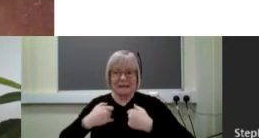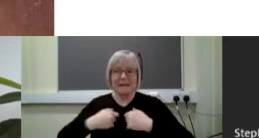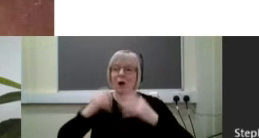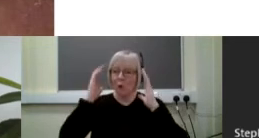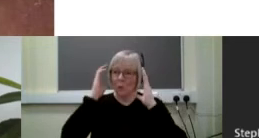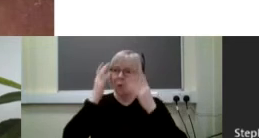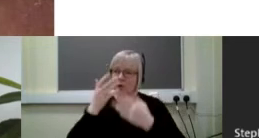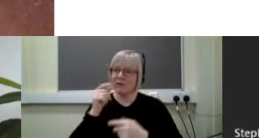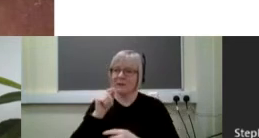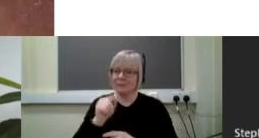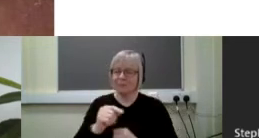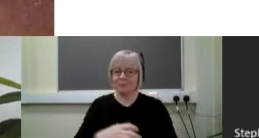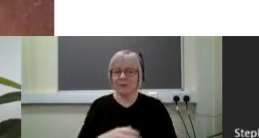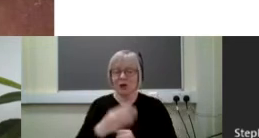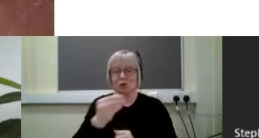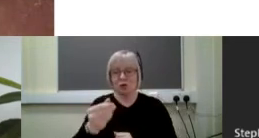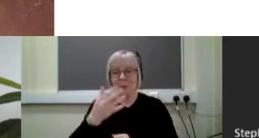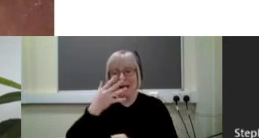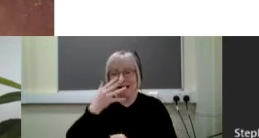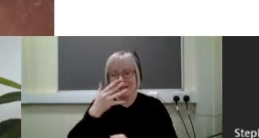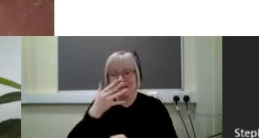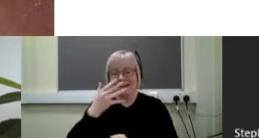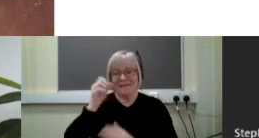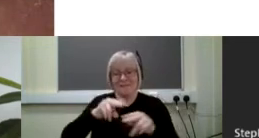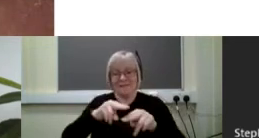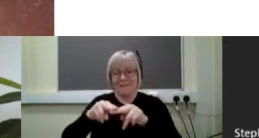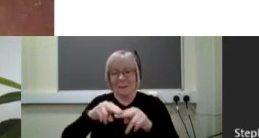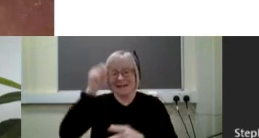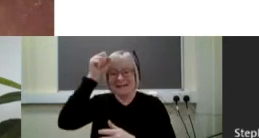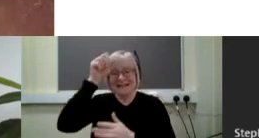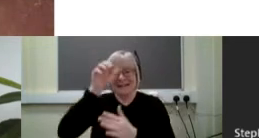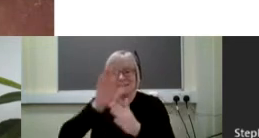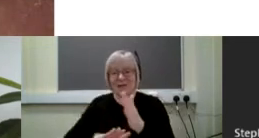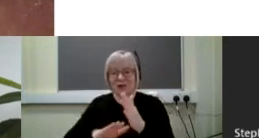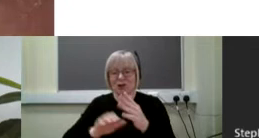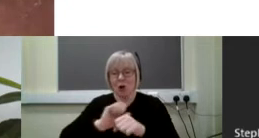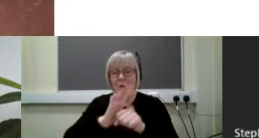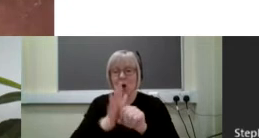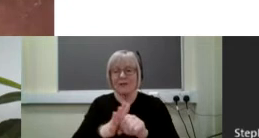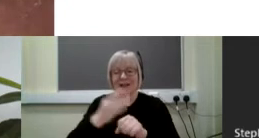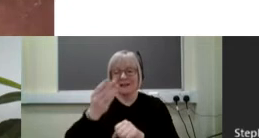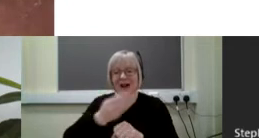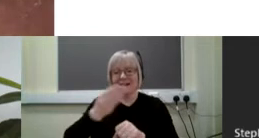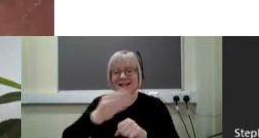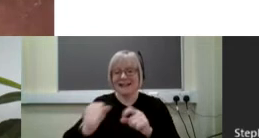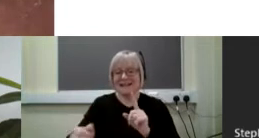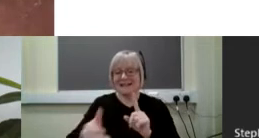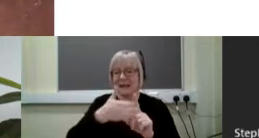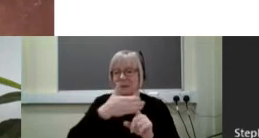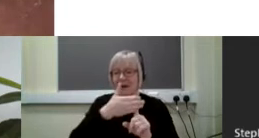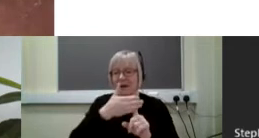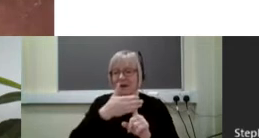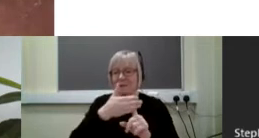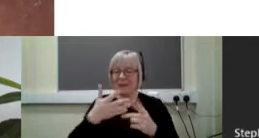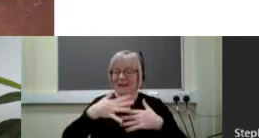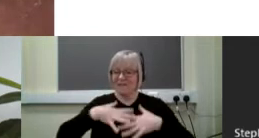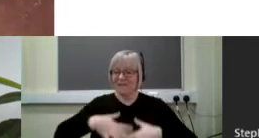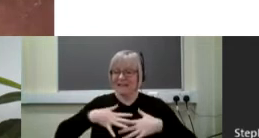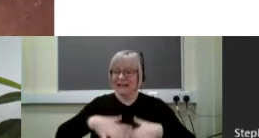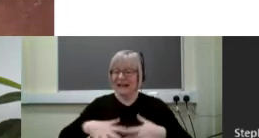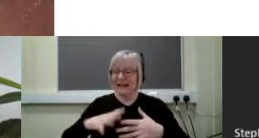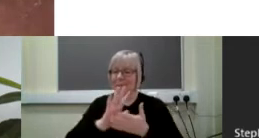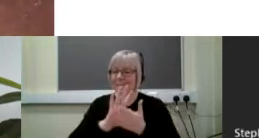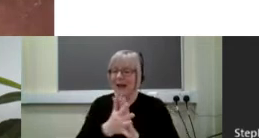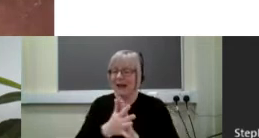Some adolescents and their families had experienced COVID-19 related stigma and discrimination. For example, a physically impaired adolescent girl